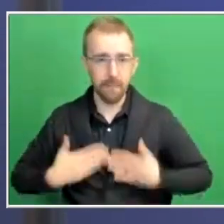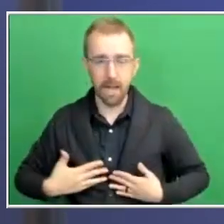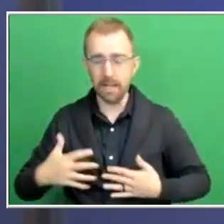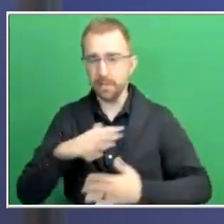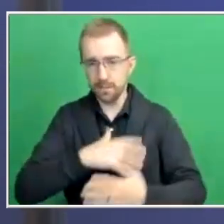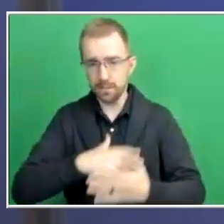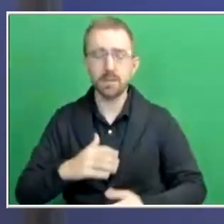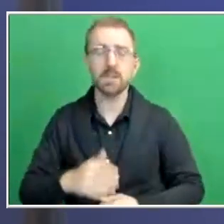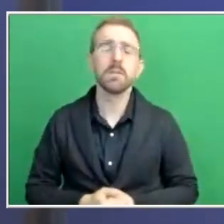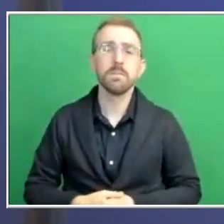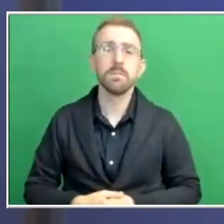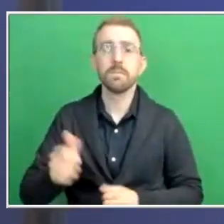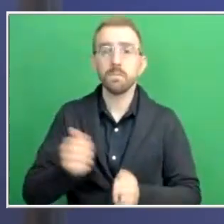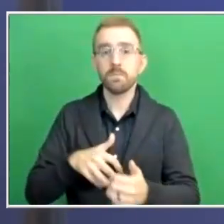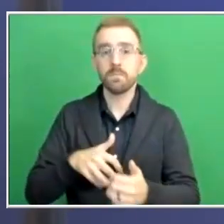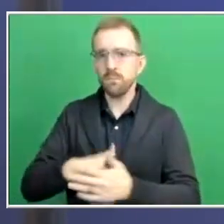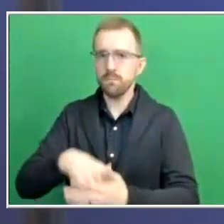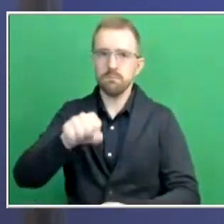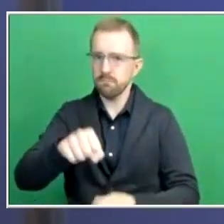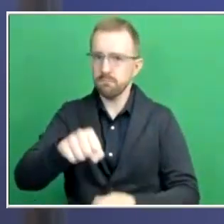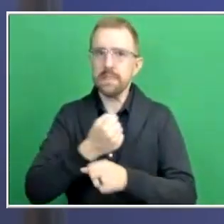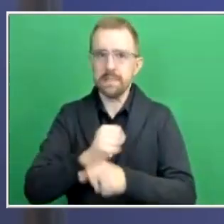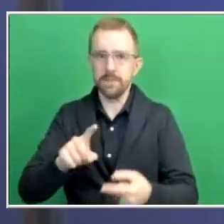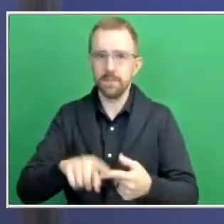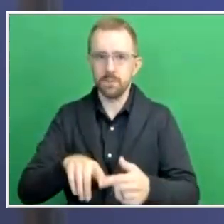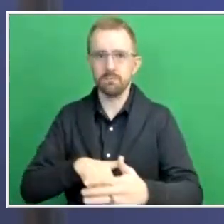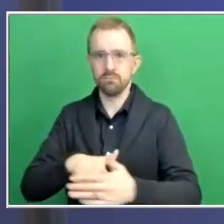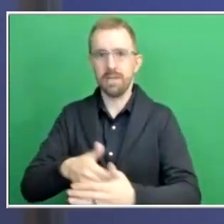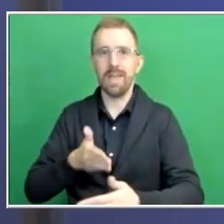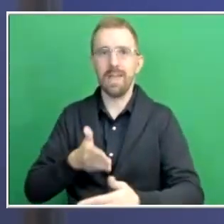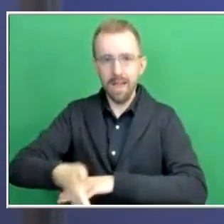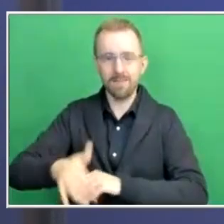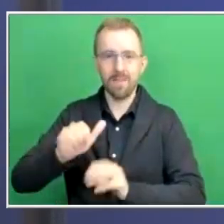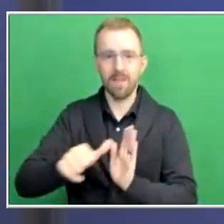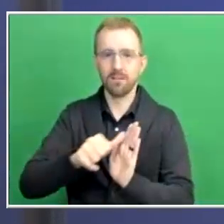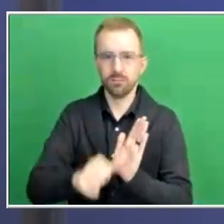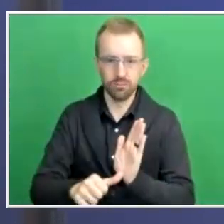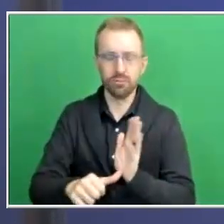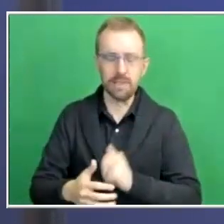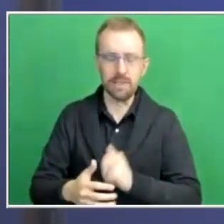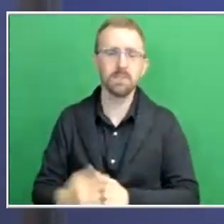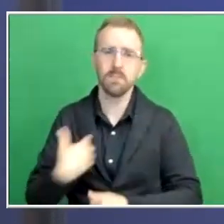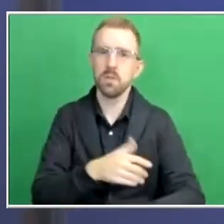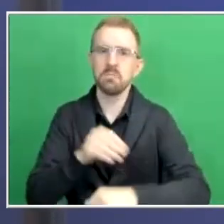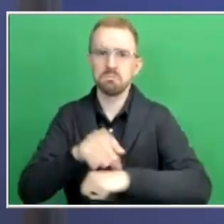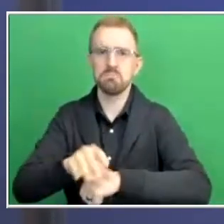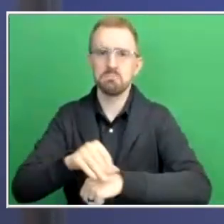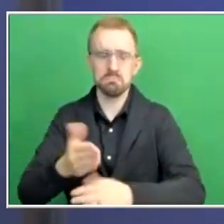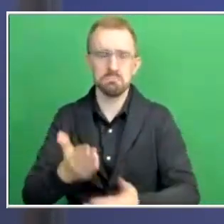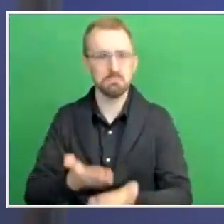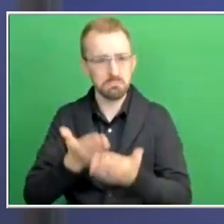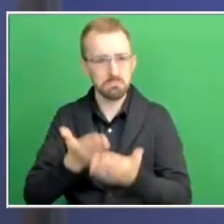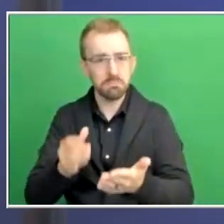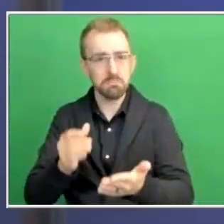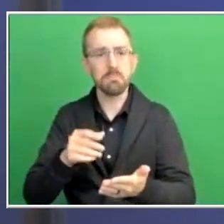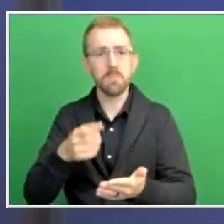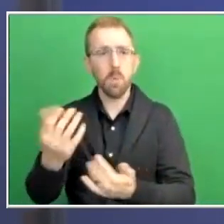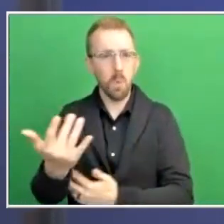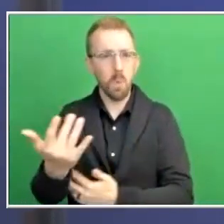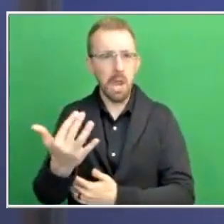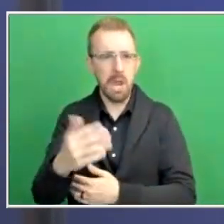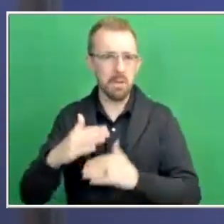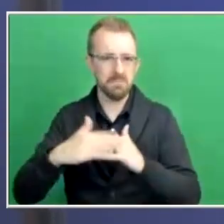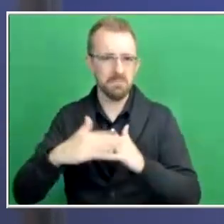yes, it is safe to become pregnant after bariatric operations. We advise and recommend that patients wait really a minimum of at